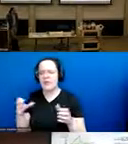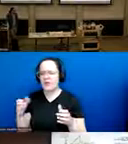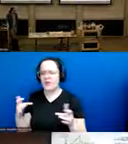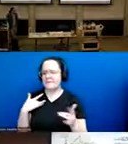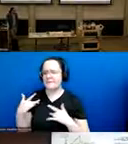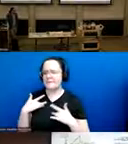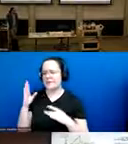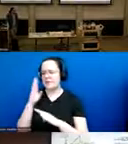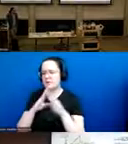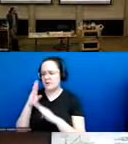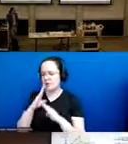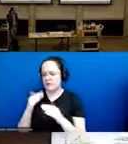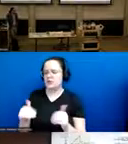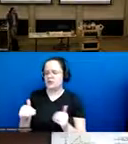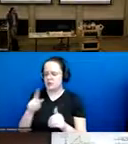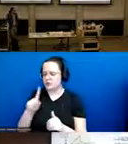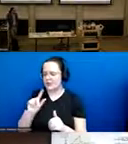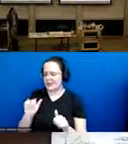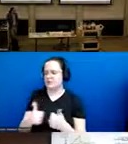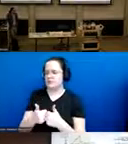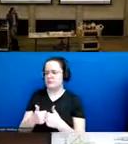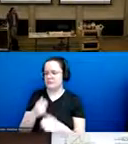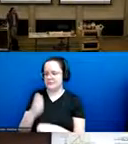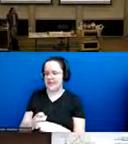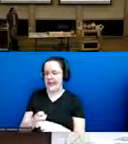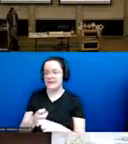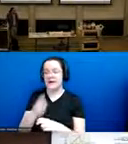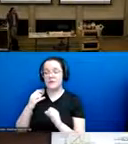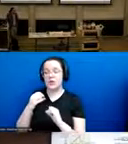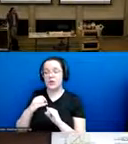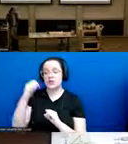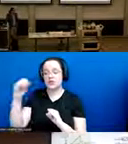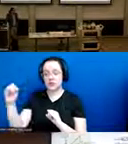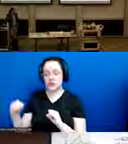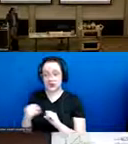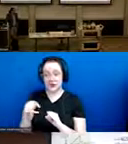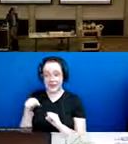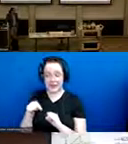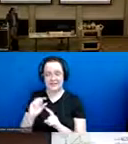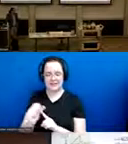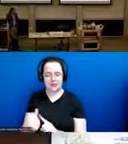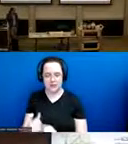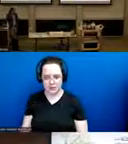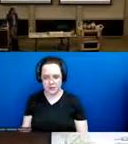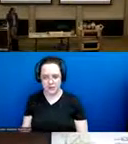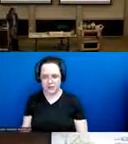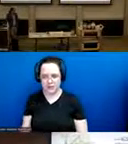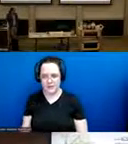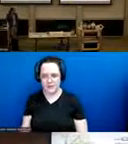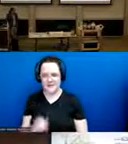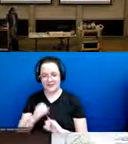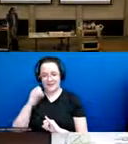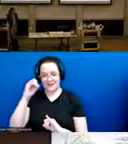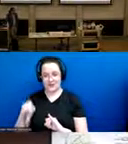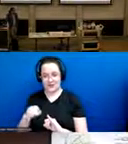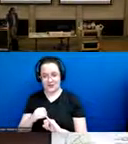was really difficult, say in a circuit situation. Circuits, you need an output that